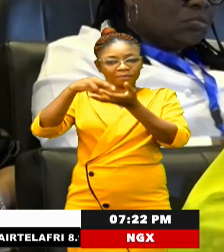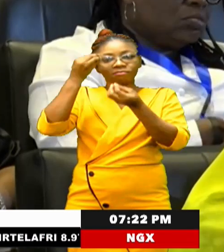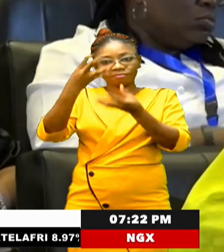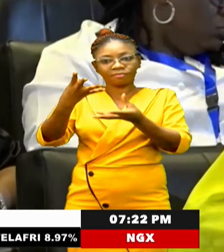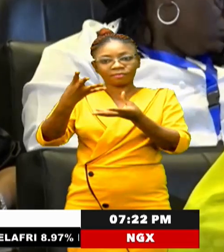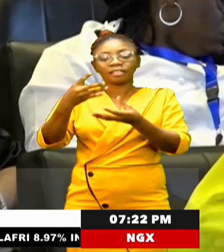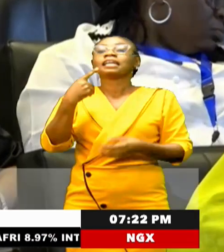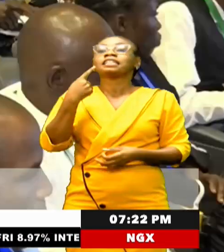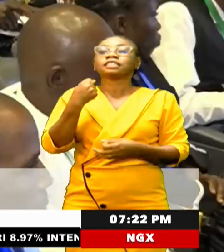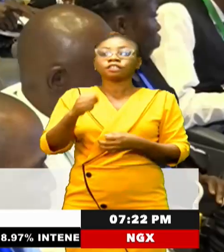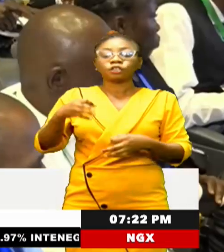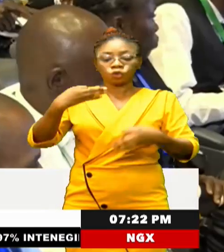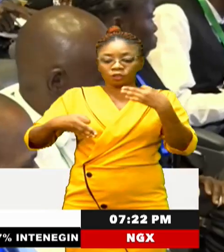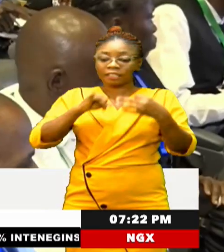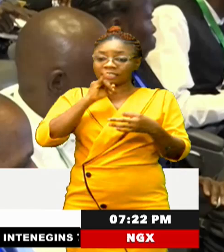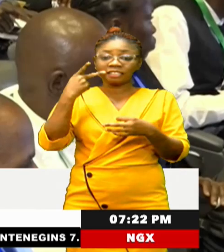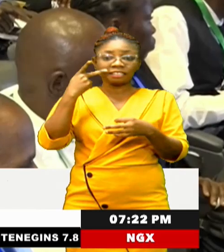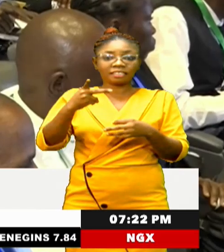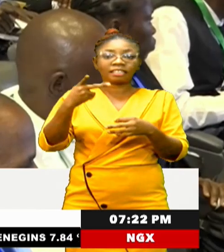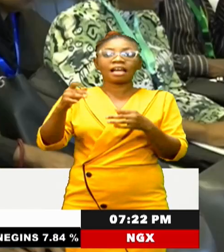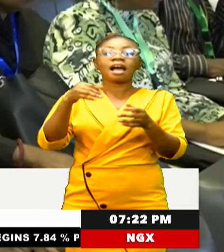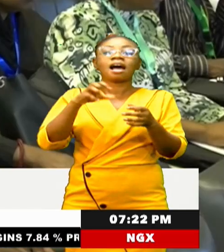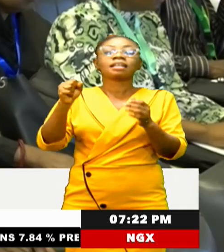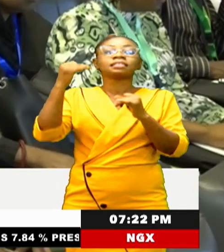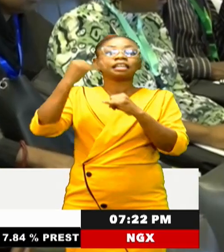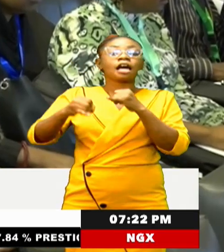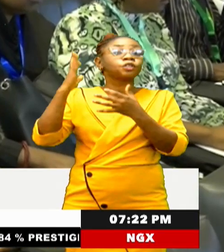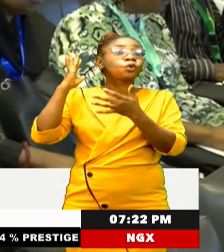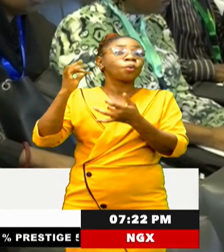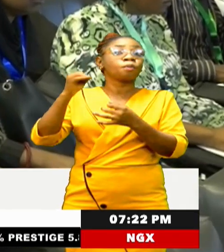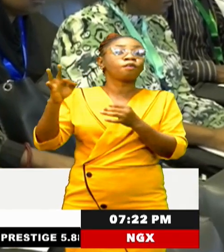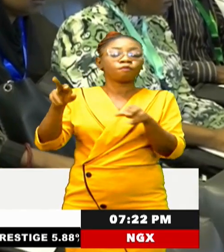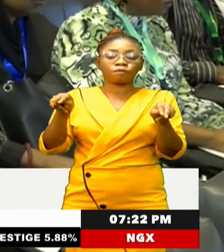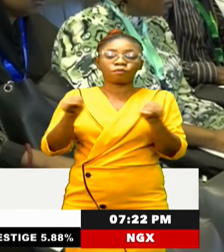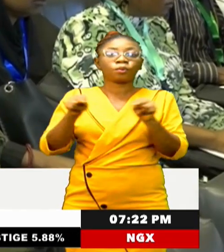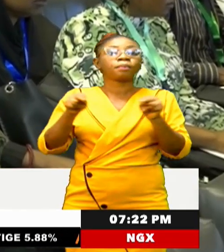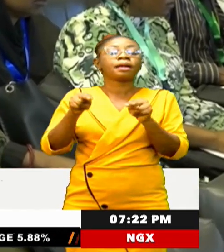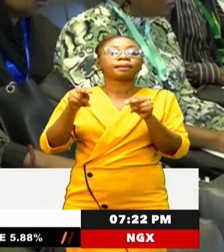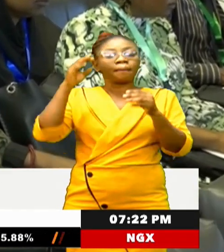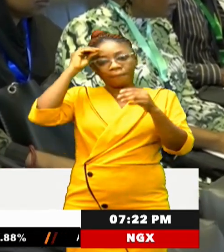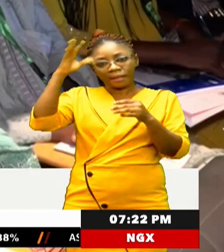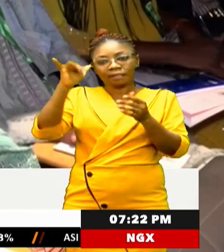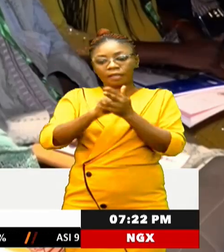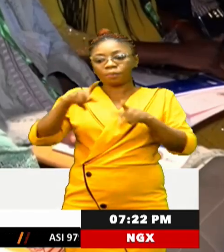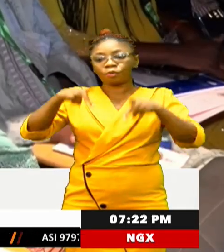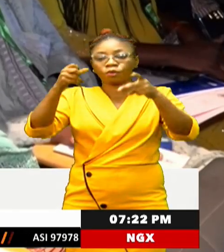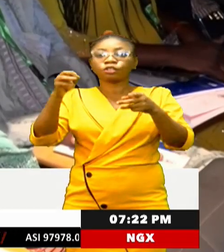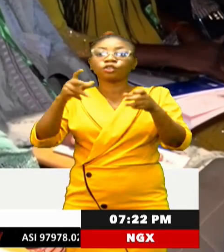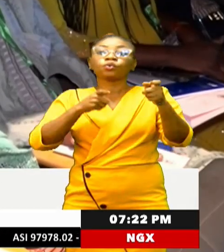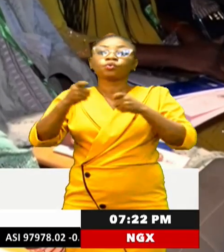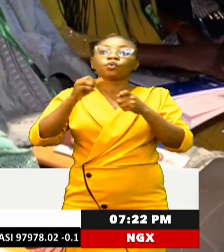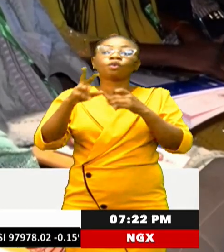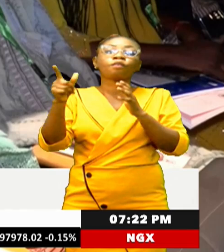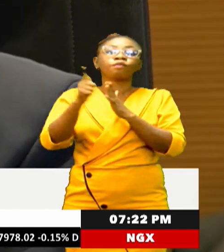The judiciary is often seen as the last hope of the common man and the bastion of democracy, which promotes the rule of law rather than the